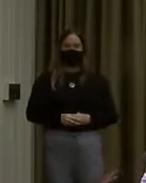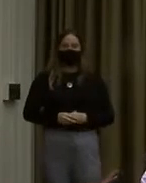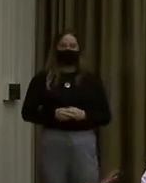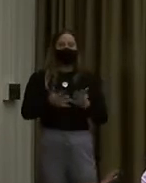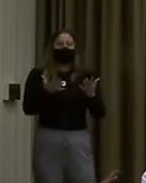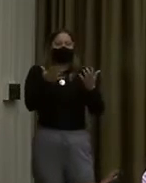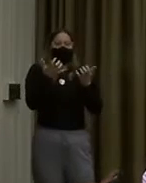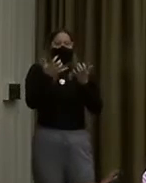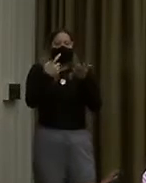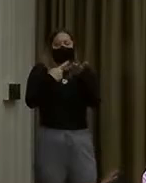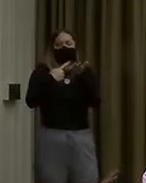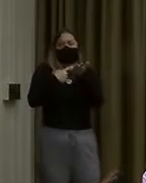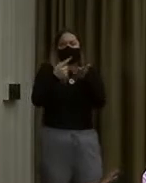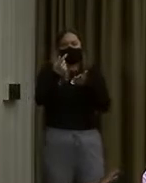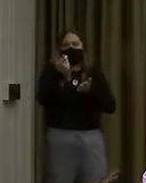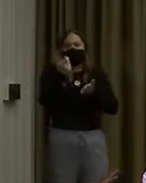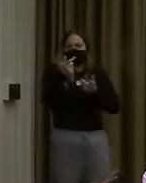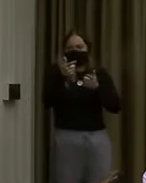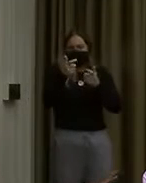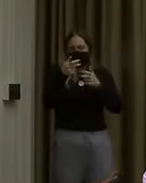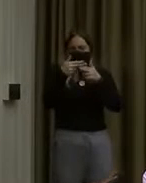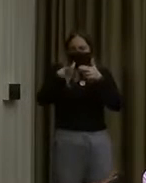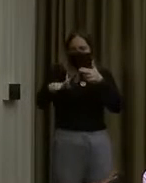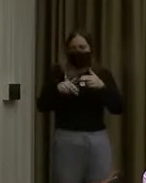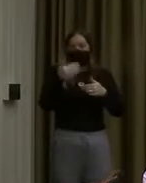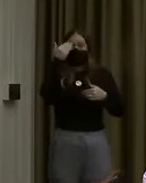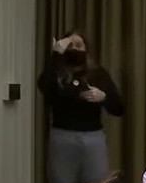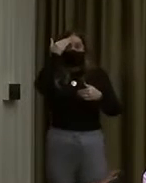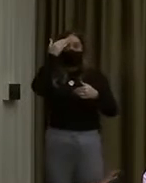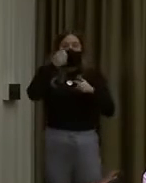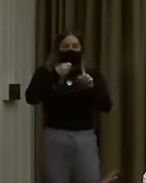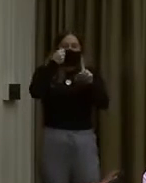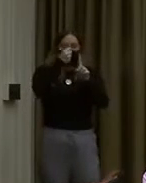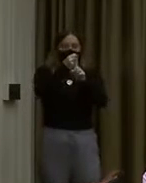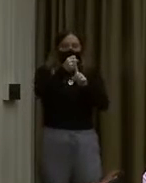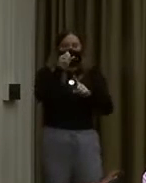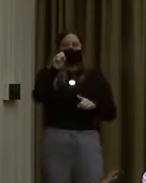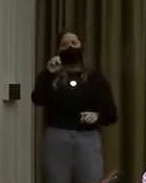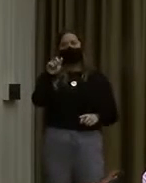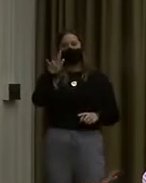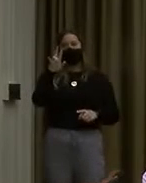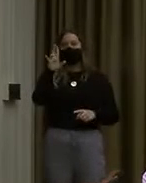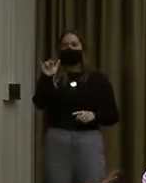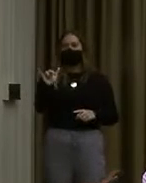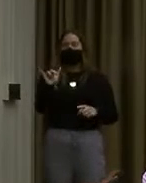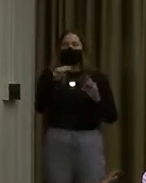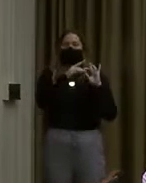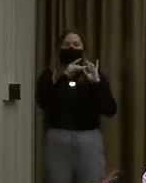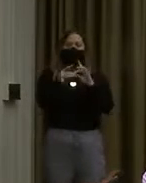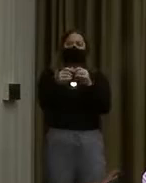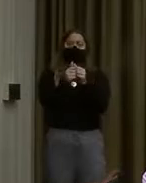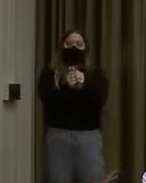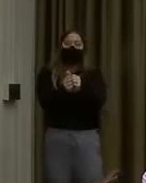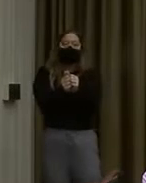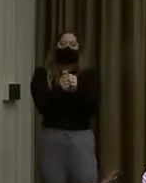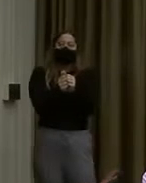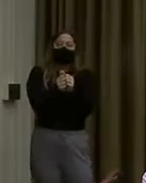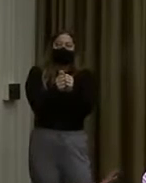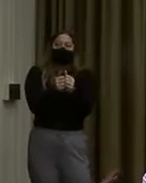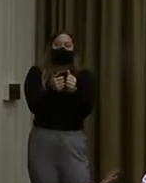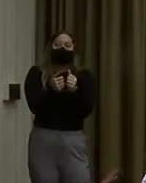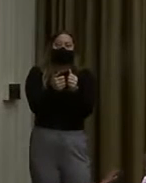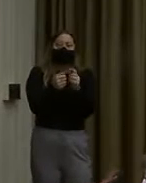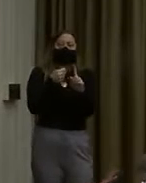about that very quickly, because we know that the impact of slavery has been associated with long-term impacts